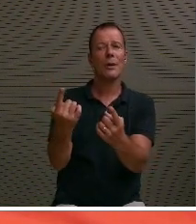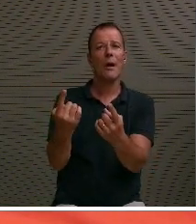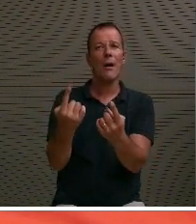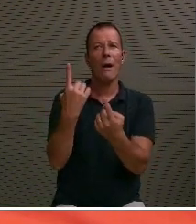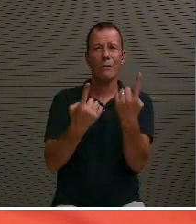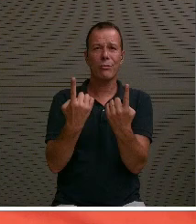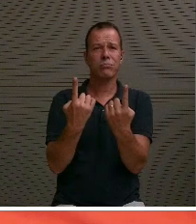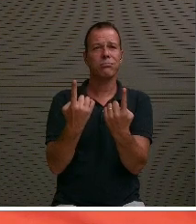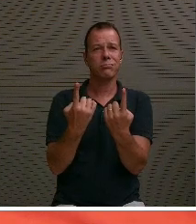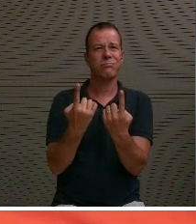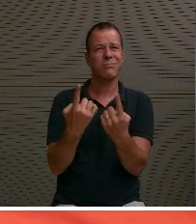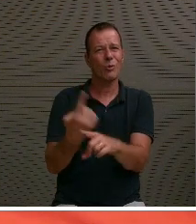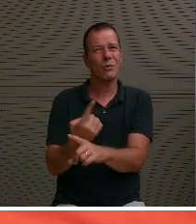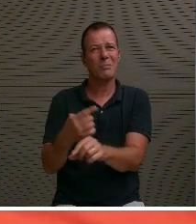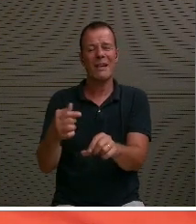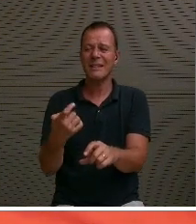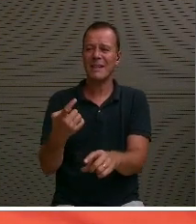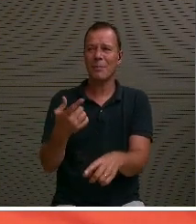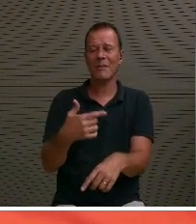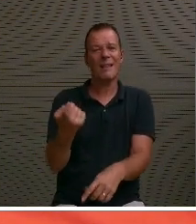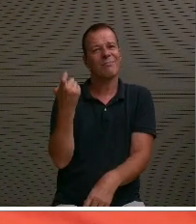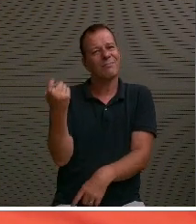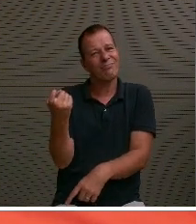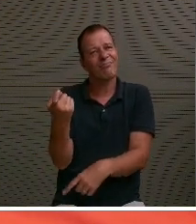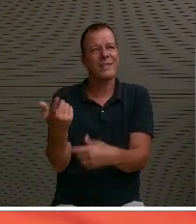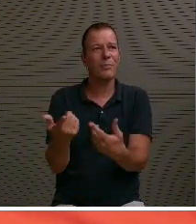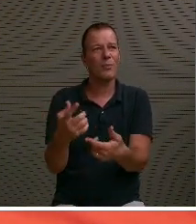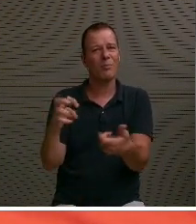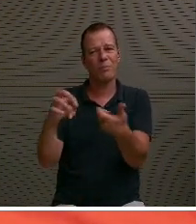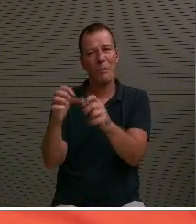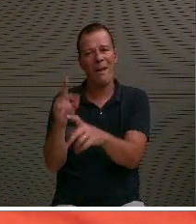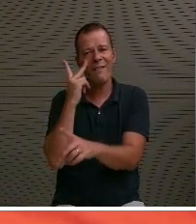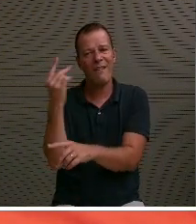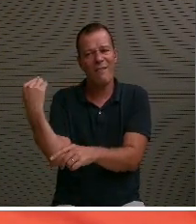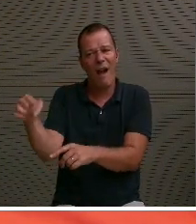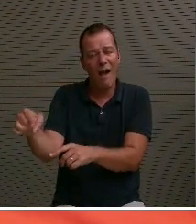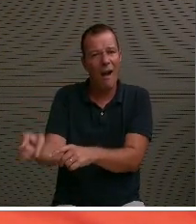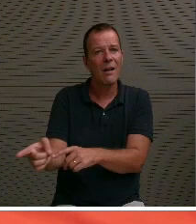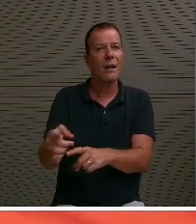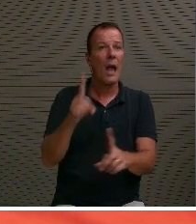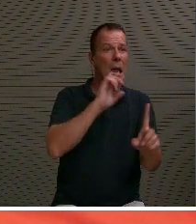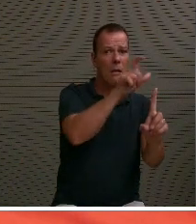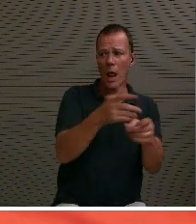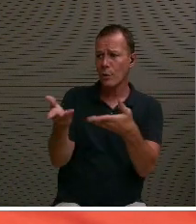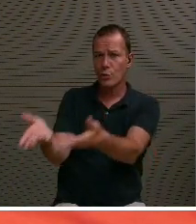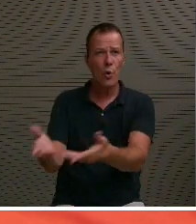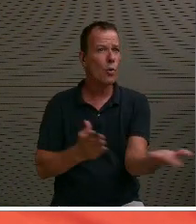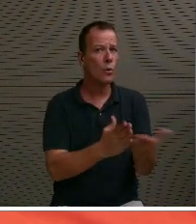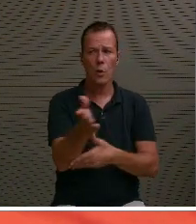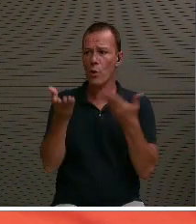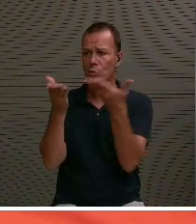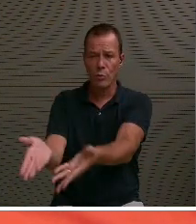bad, they got a bad deal on life. And she helped them. And she continues to